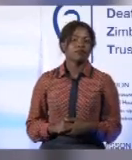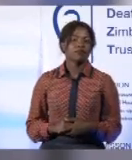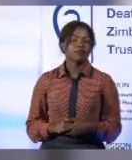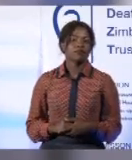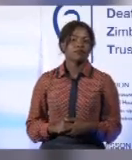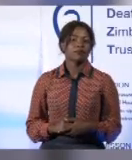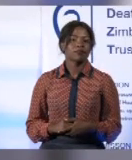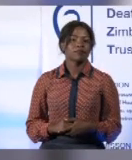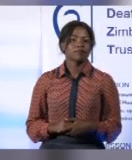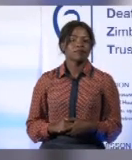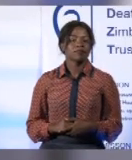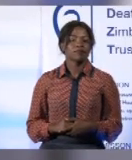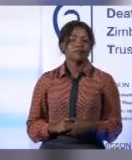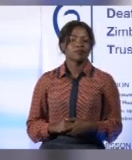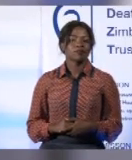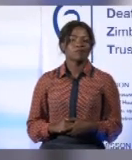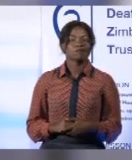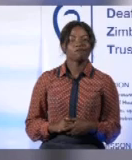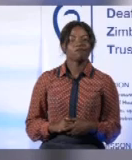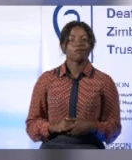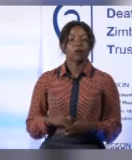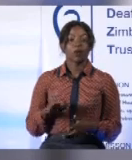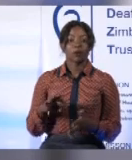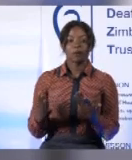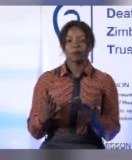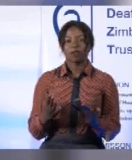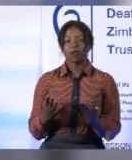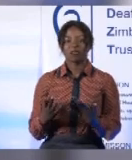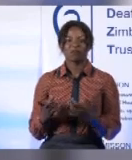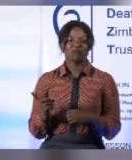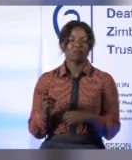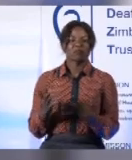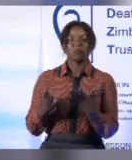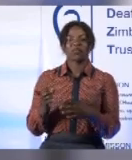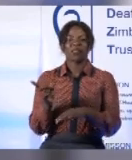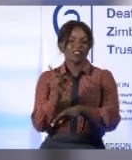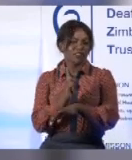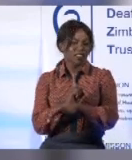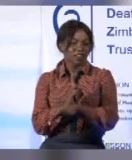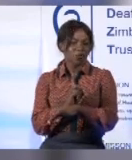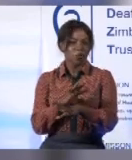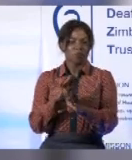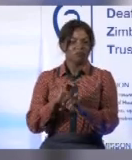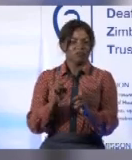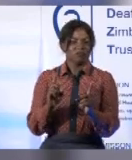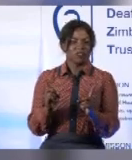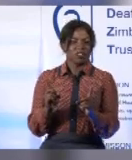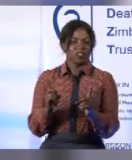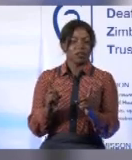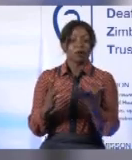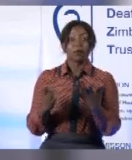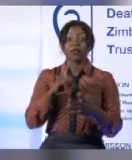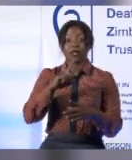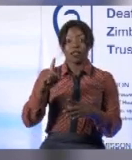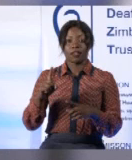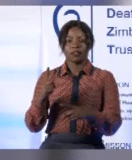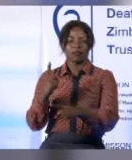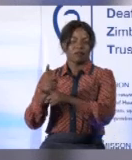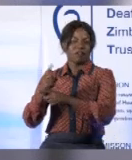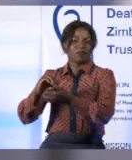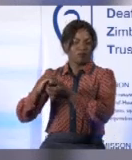I can't really say for a day or so, because as I said, they are sort of a relationship.